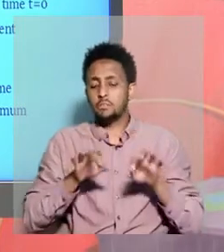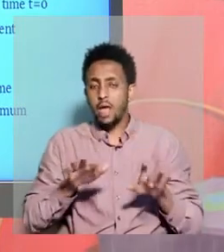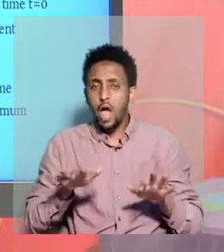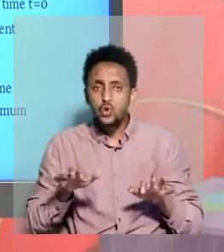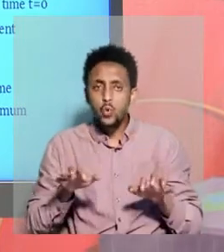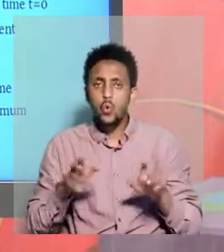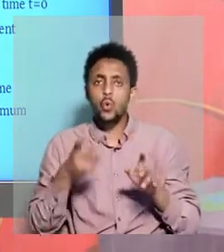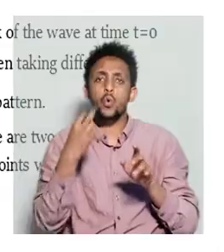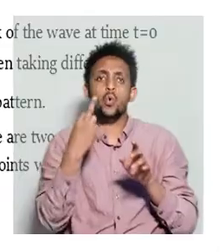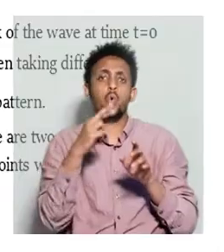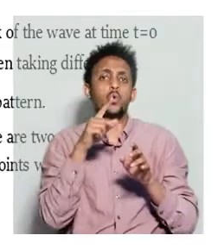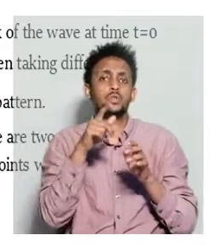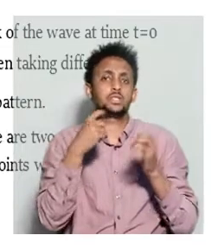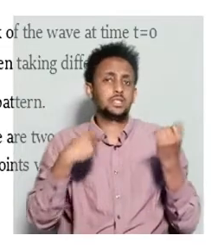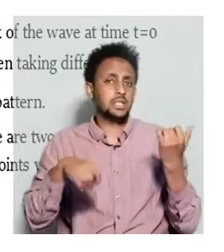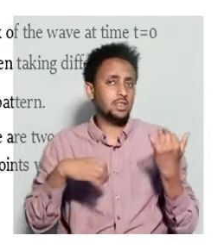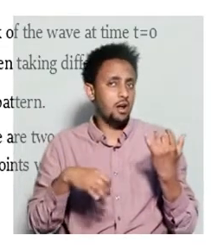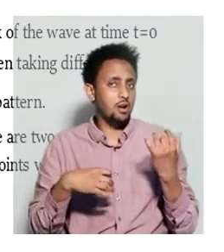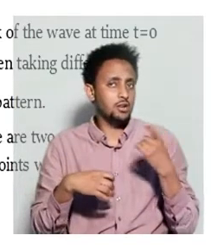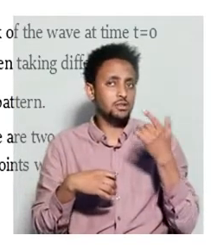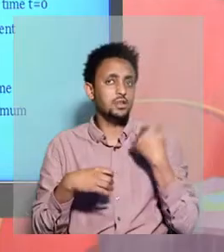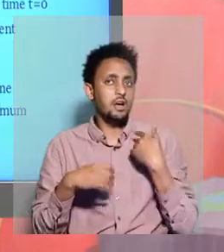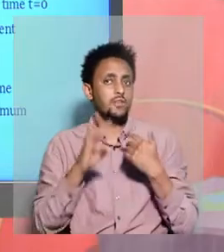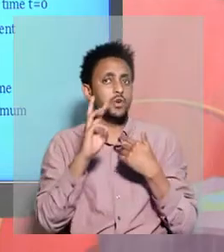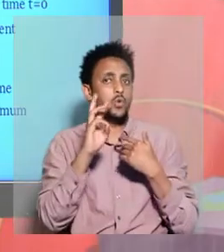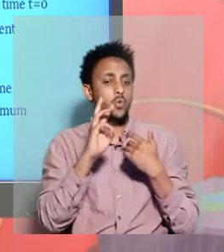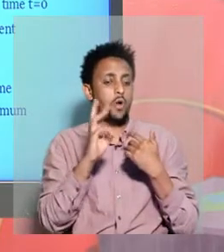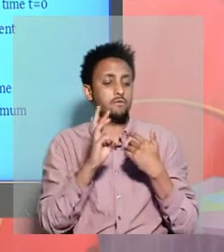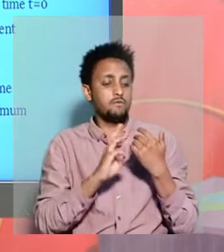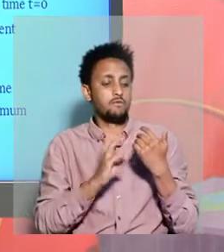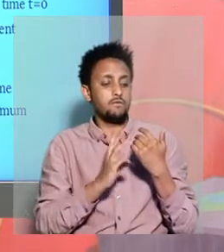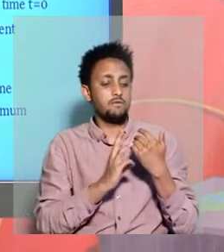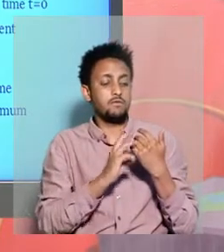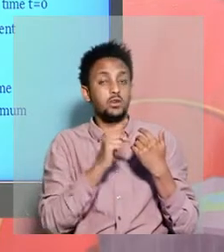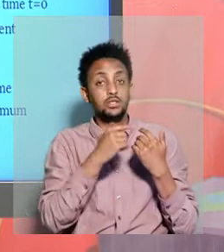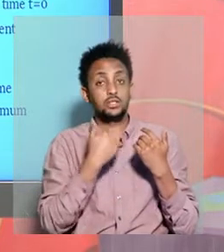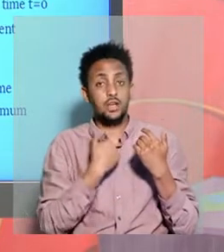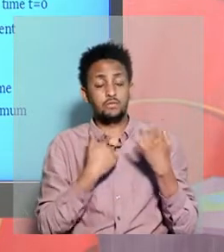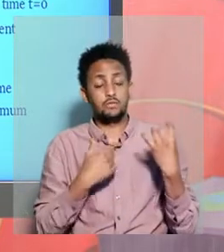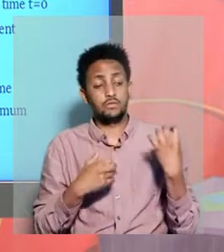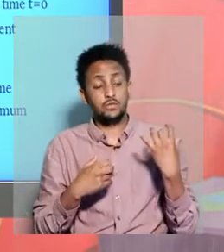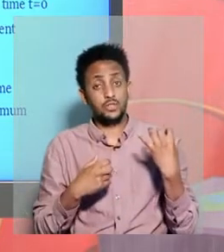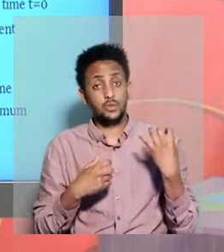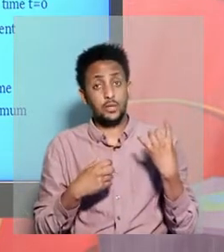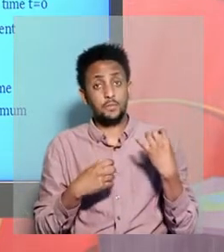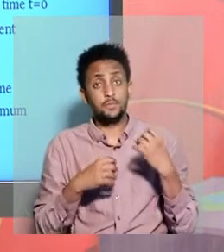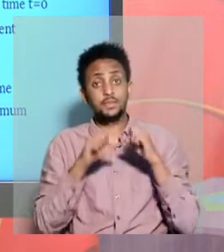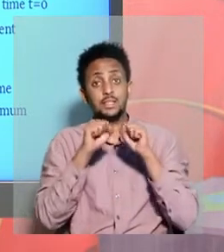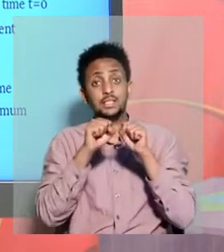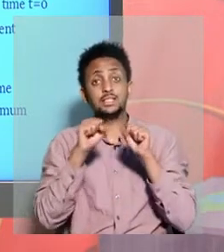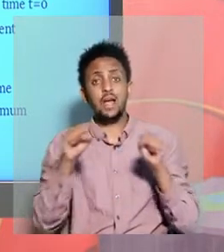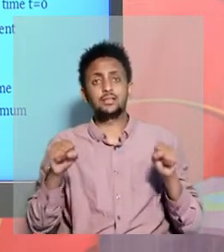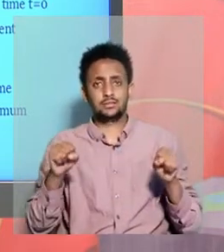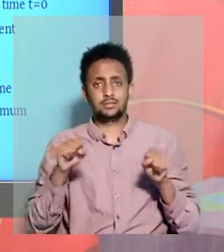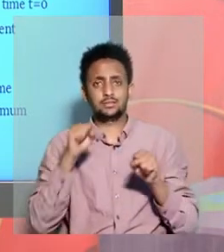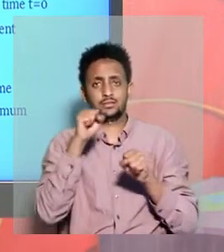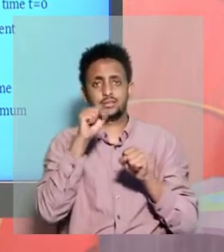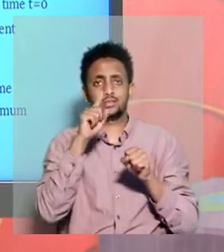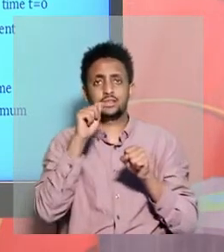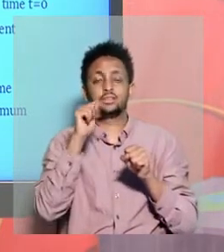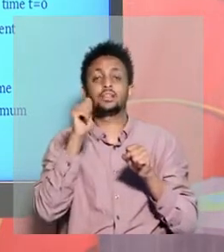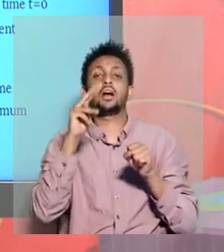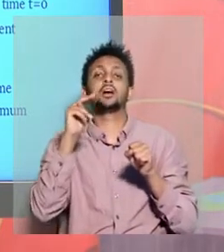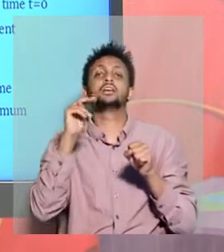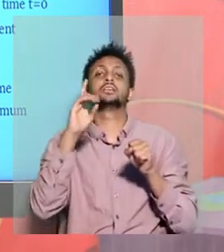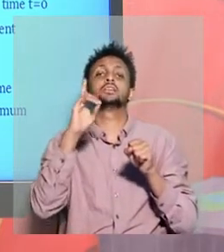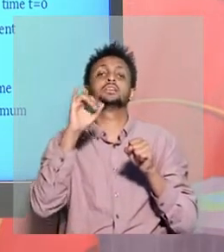piano or it might be guitar or something, any other instruments, use a standing wave, which is a combination of incident wave